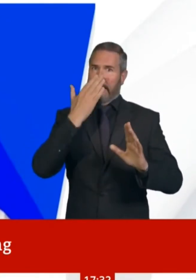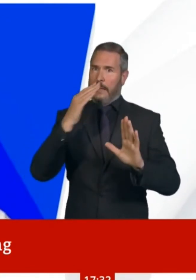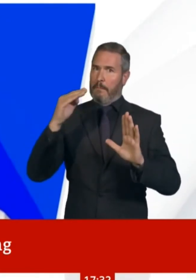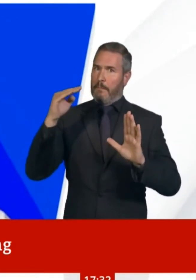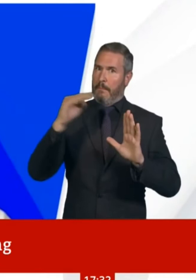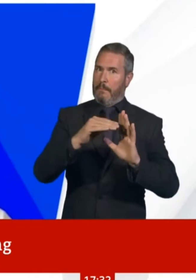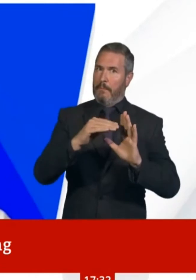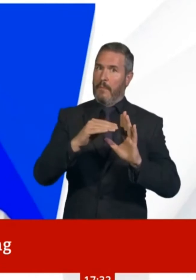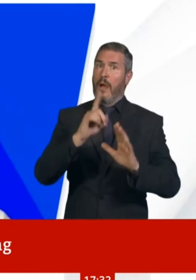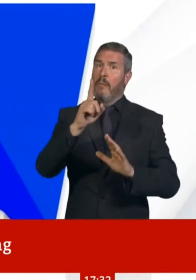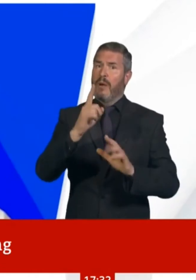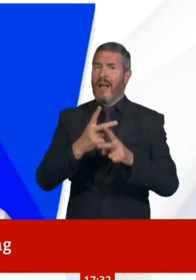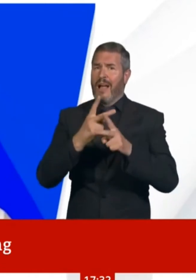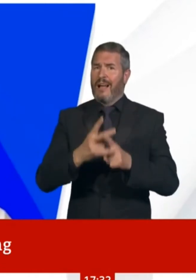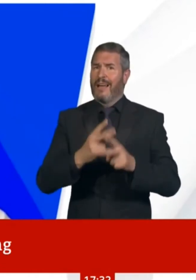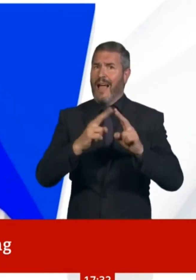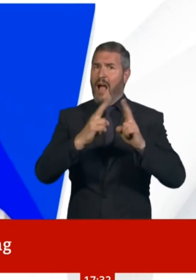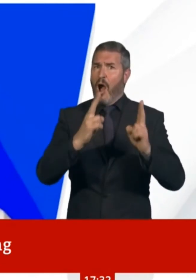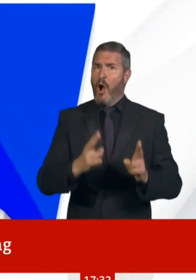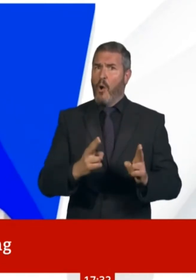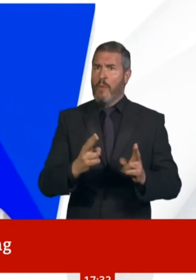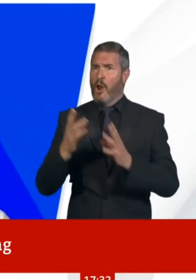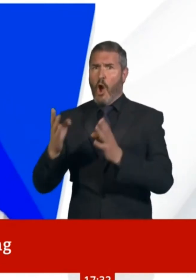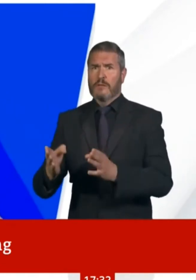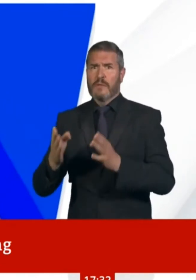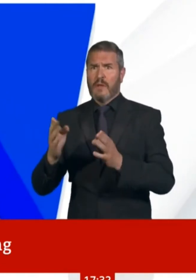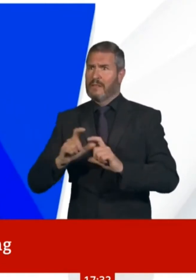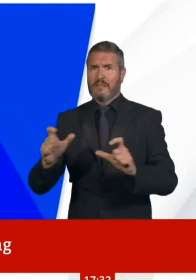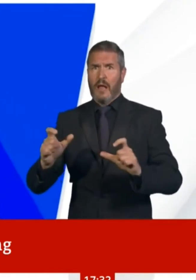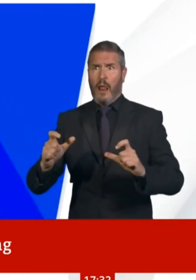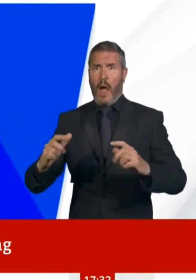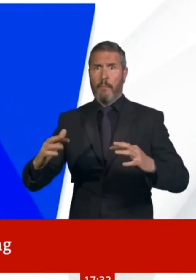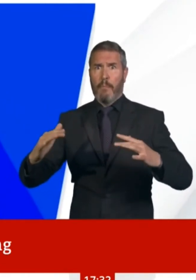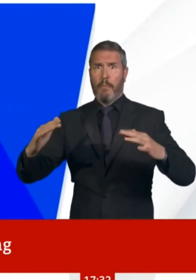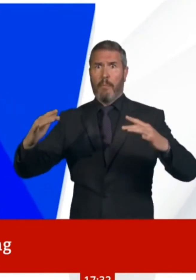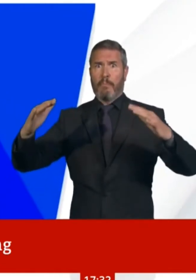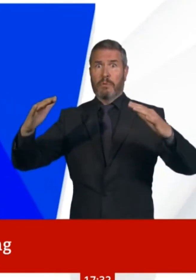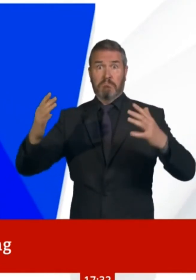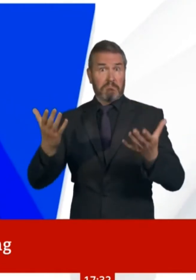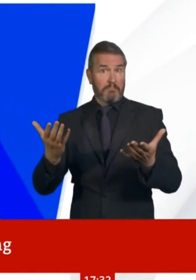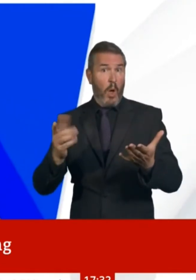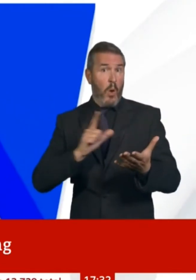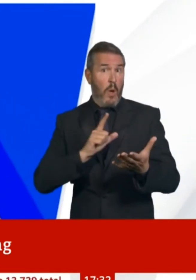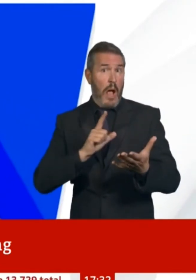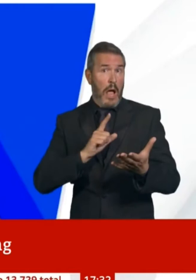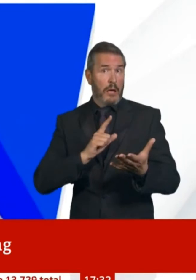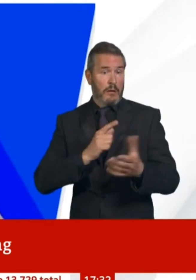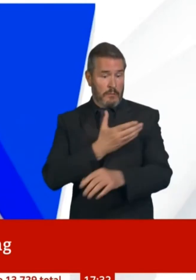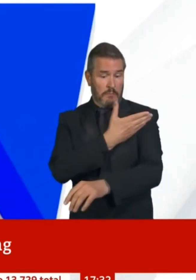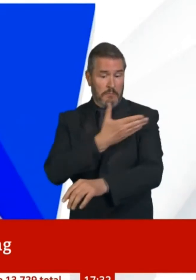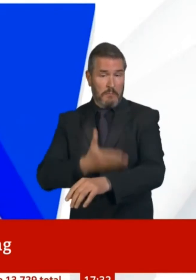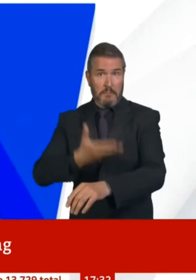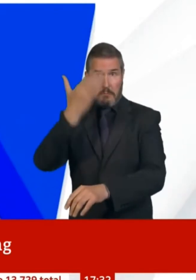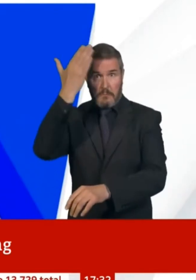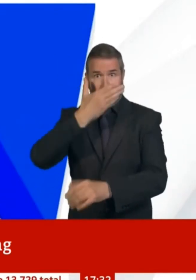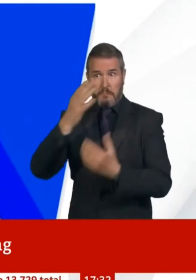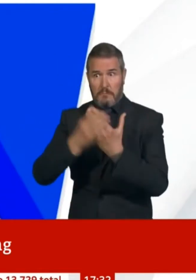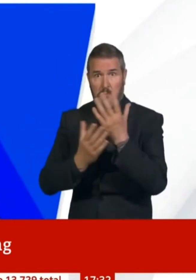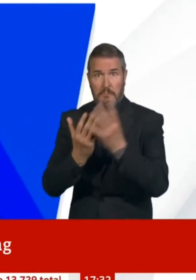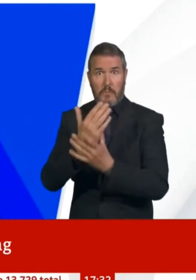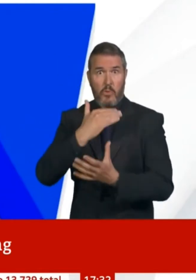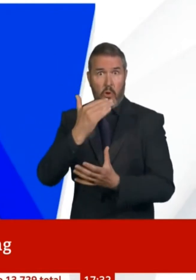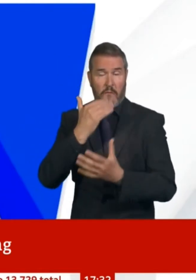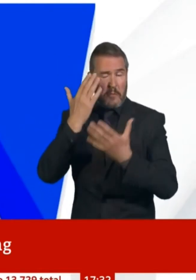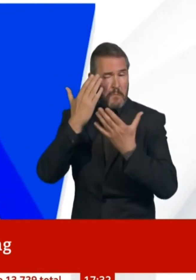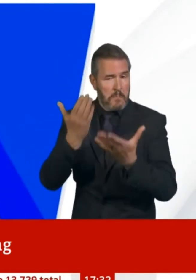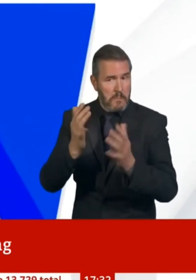down, but in care homes and hospitals, it's on the way up. Whether that's because of a lack of protective equipment, a lack of testing, or another reason,